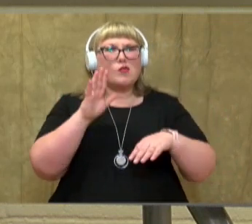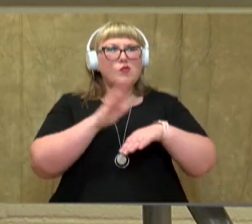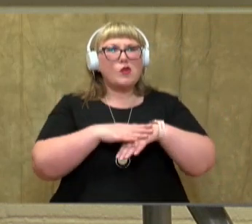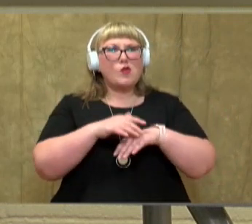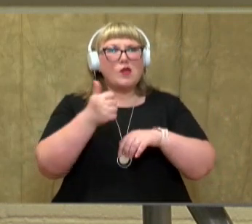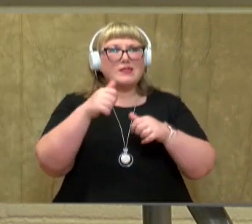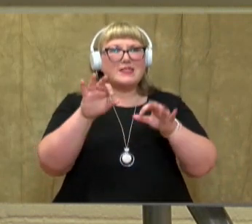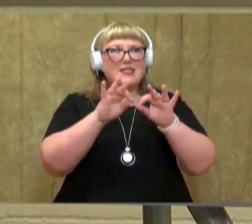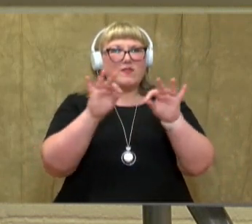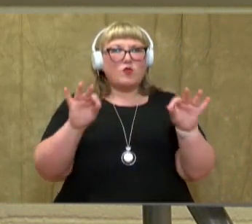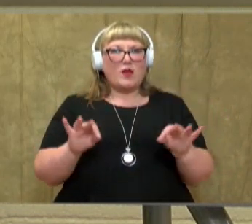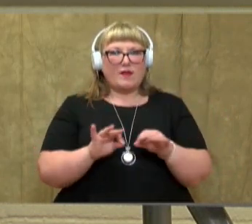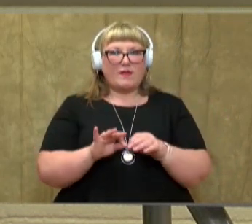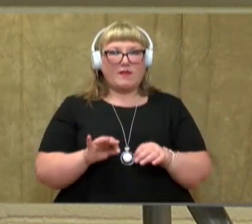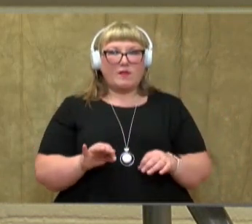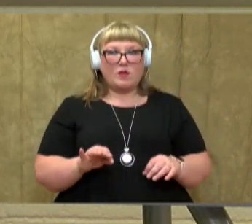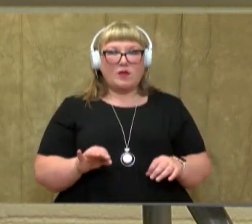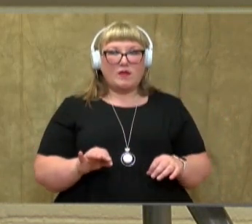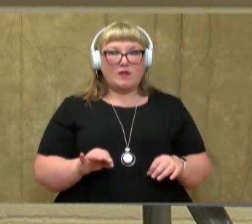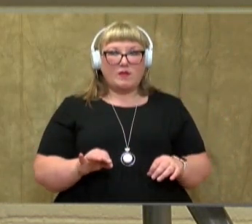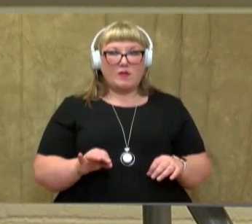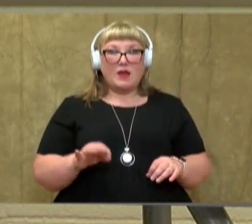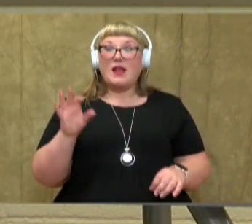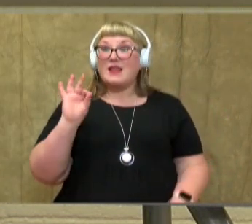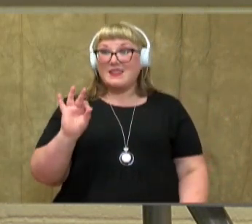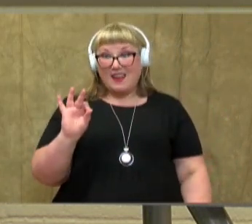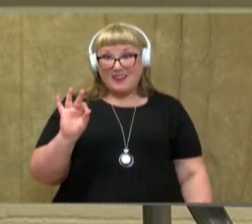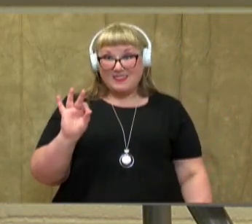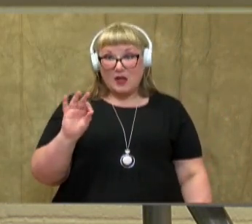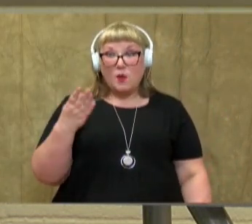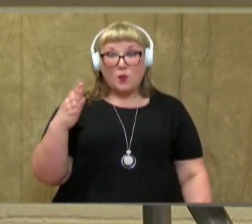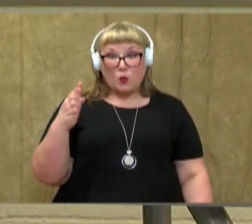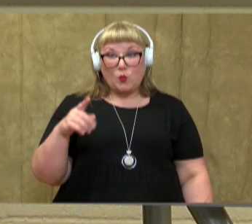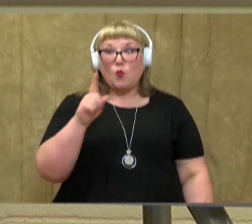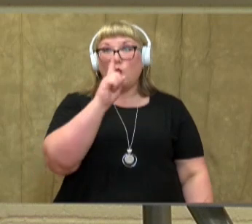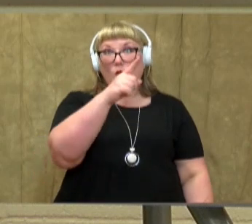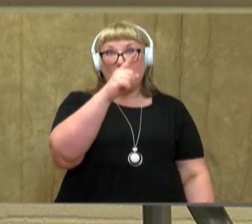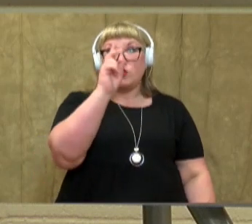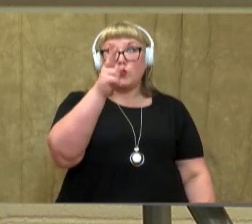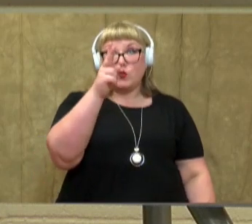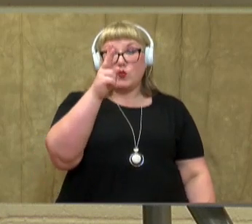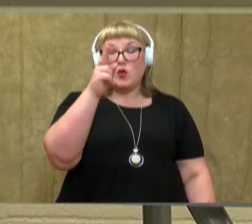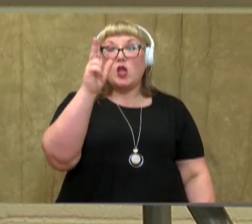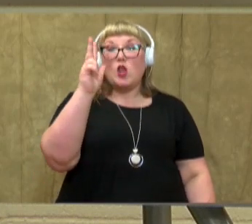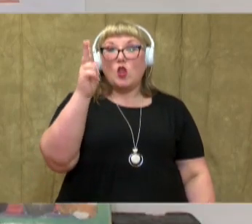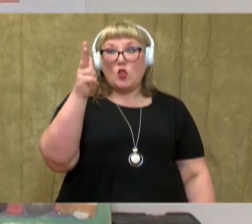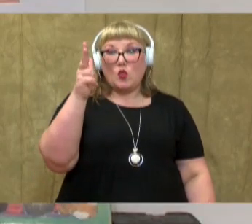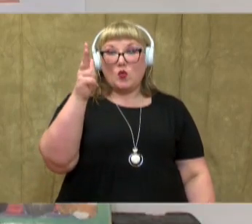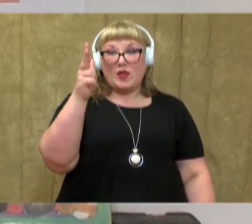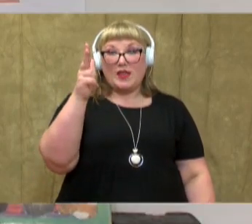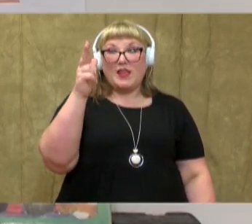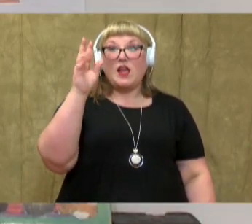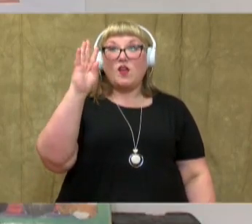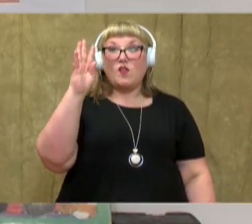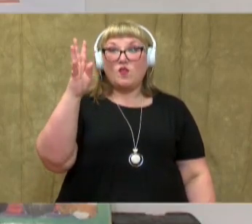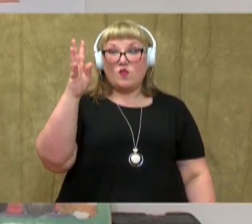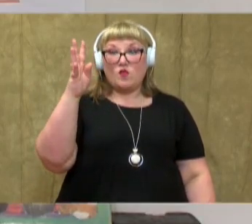our 10 frame. We need 9 blue dots. 1, 2,